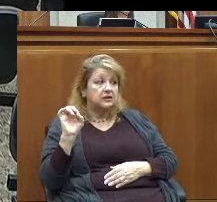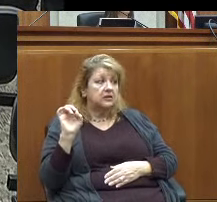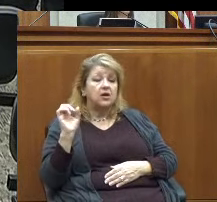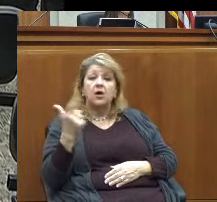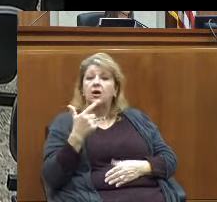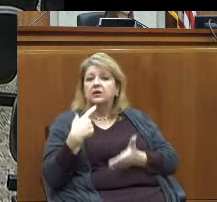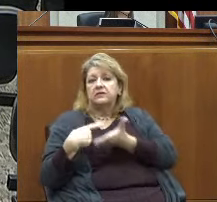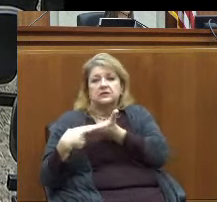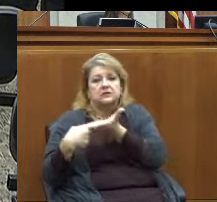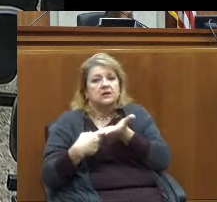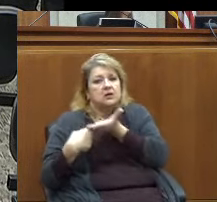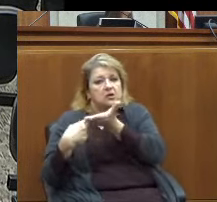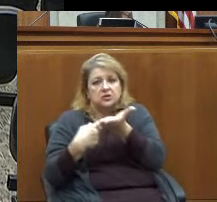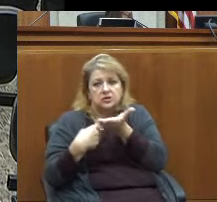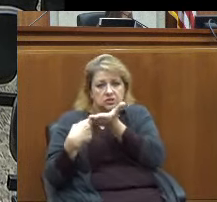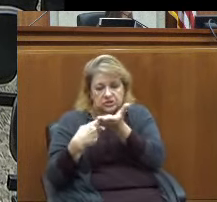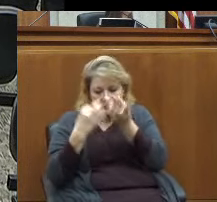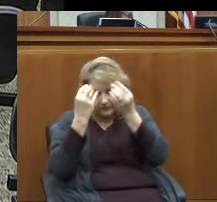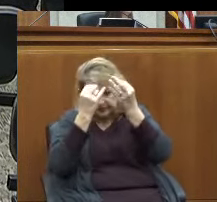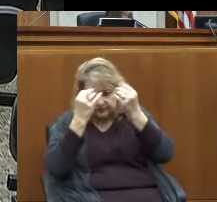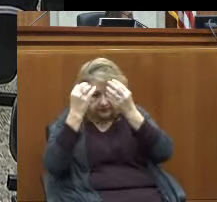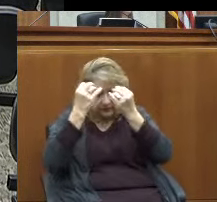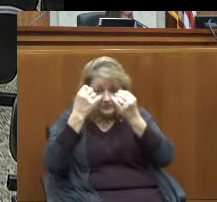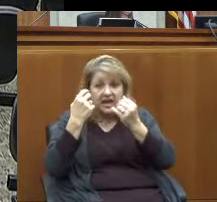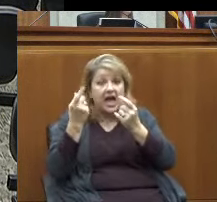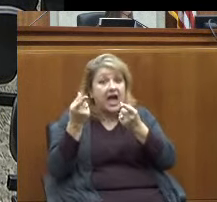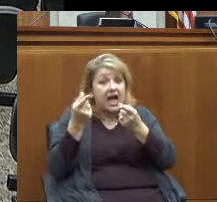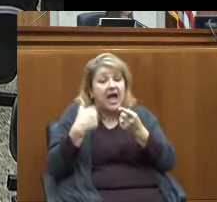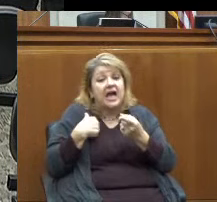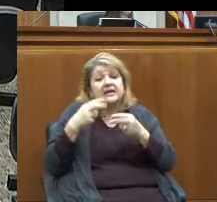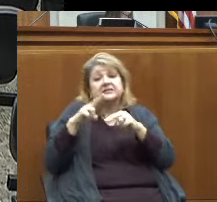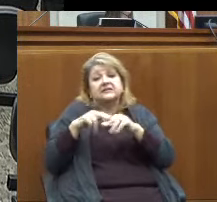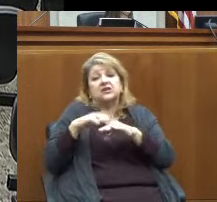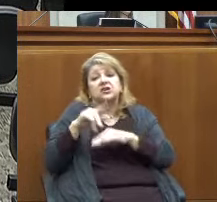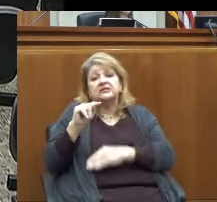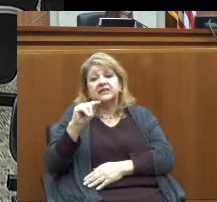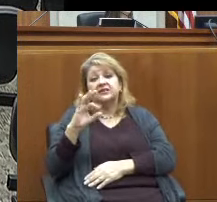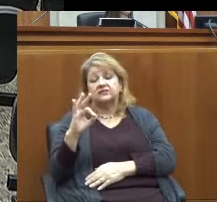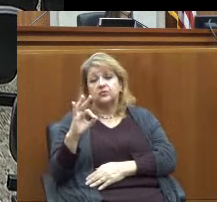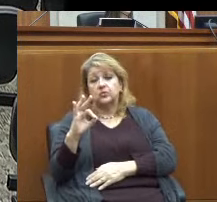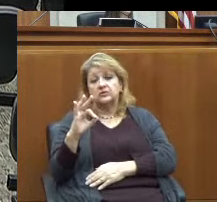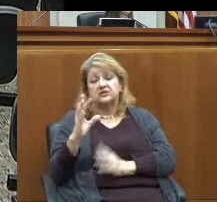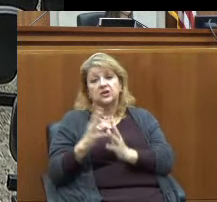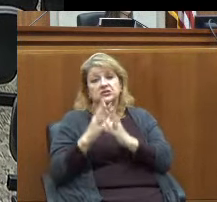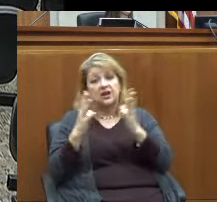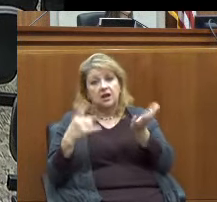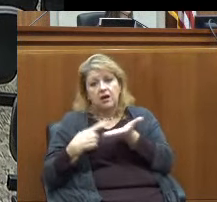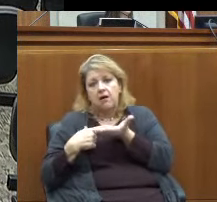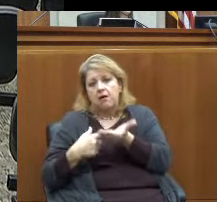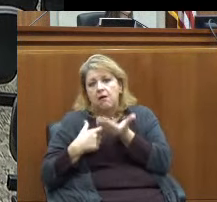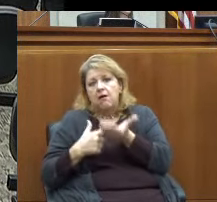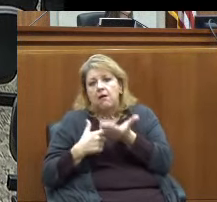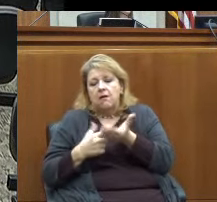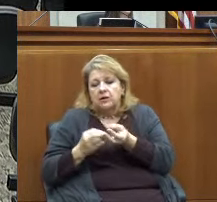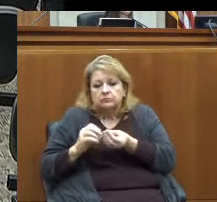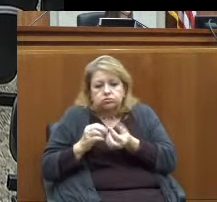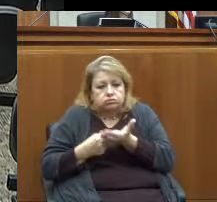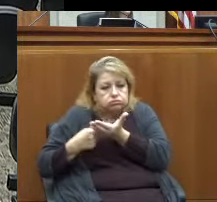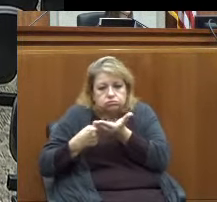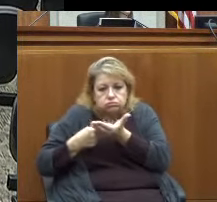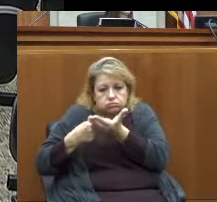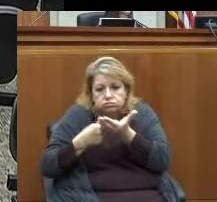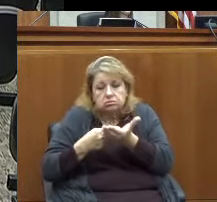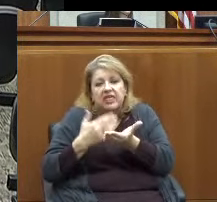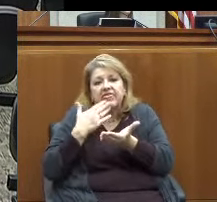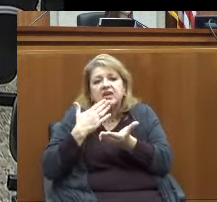LDOE, all of the discussions that are taking place here tonight. I happen to sit on the task force. There's a lot of discussion. Thank you